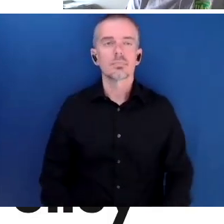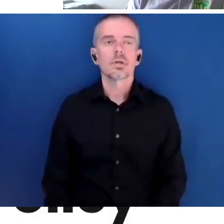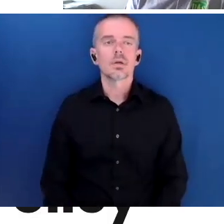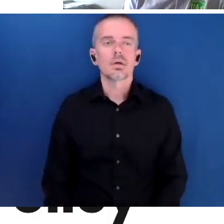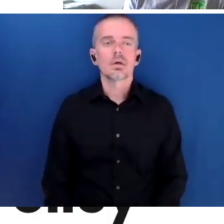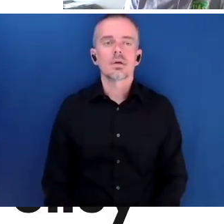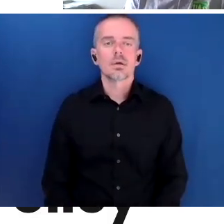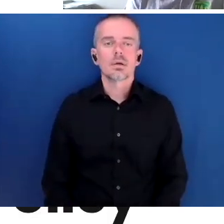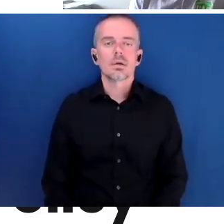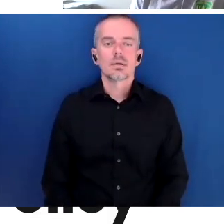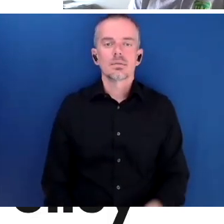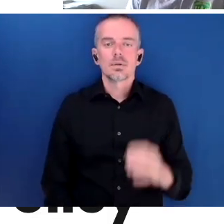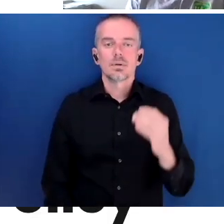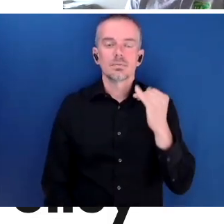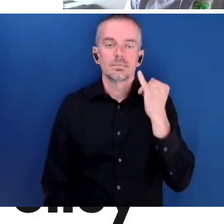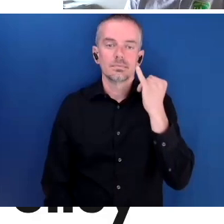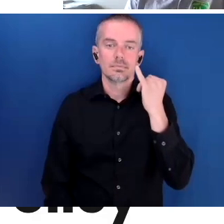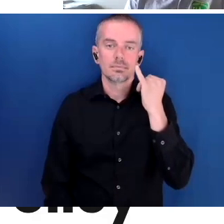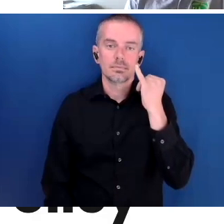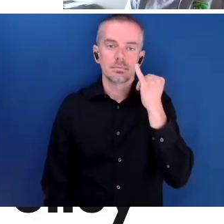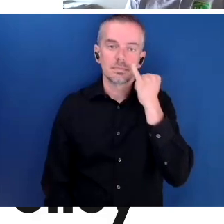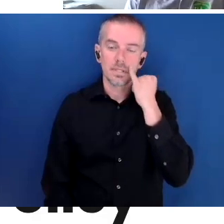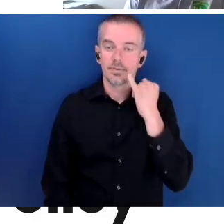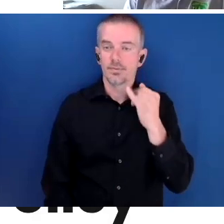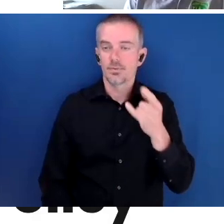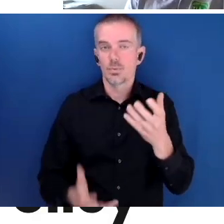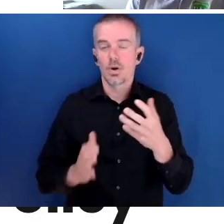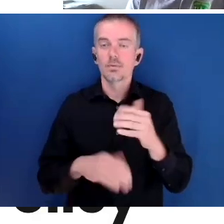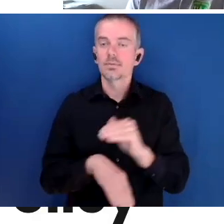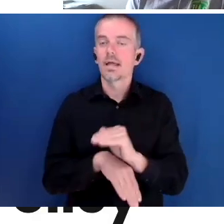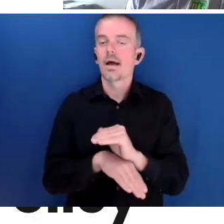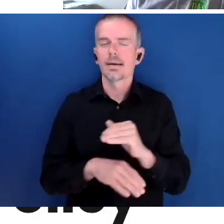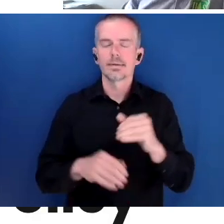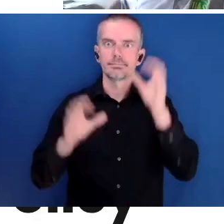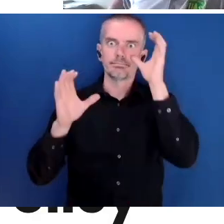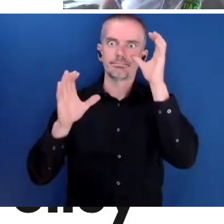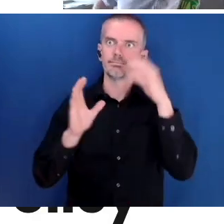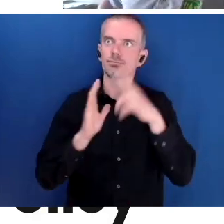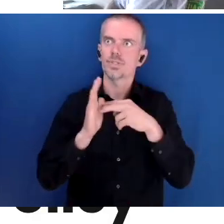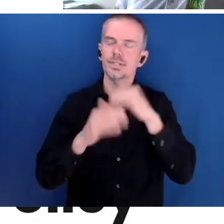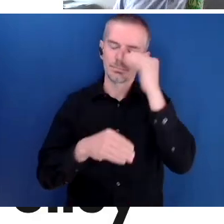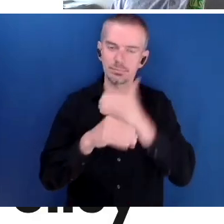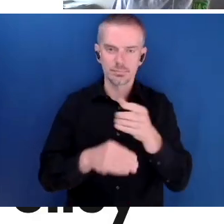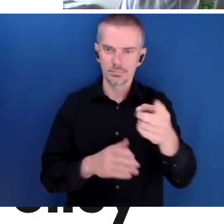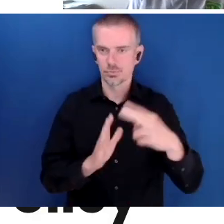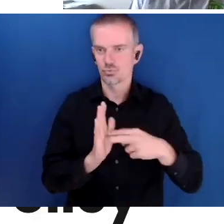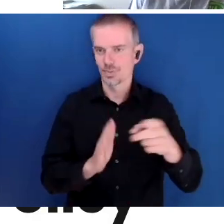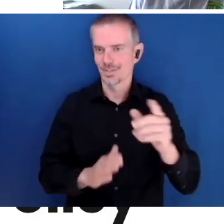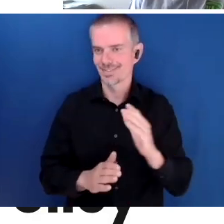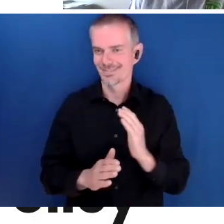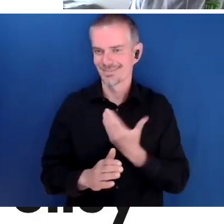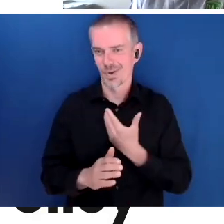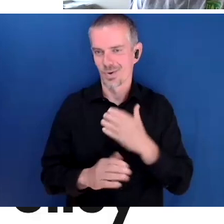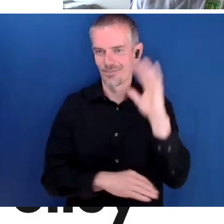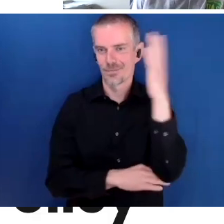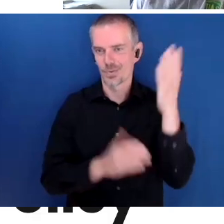of, if you want a good set of reading to put yourself to sleep at night, maybe that's a good way to do that. But I would not necessarily